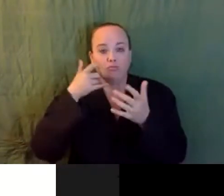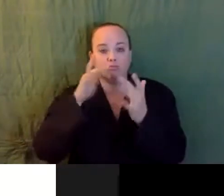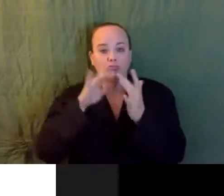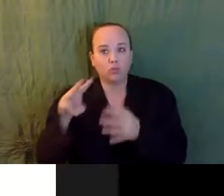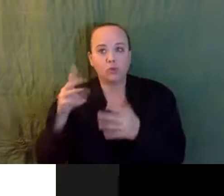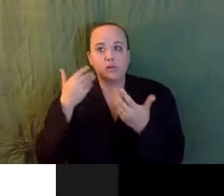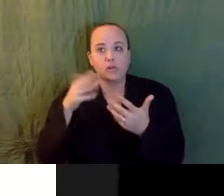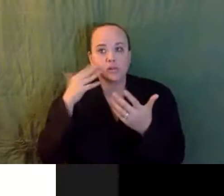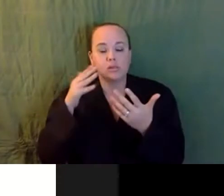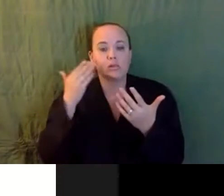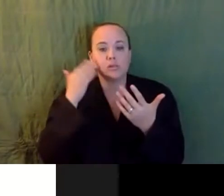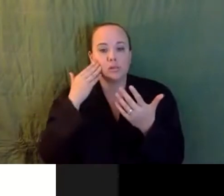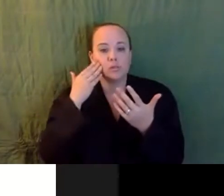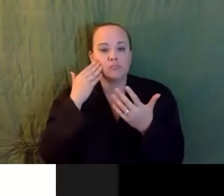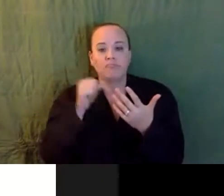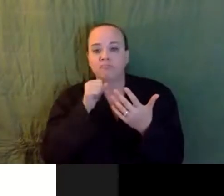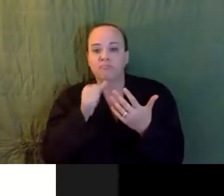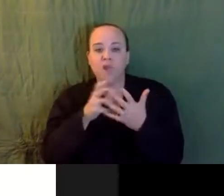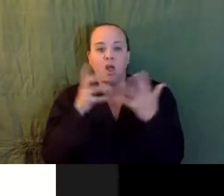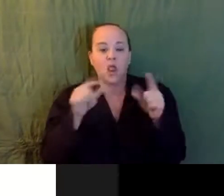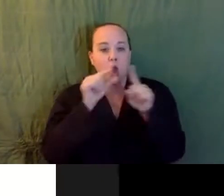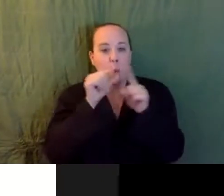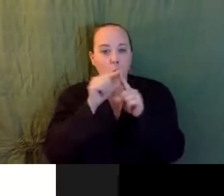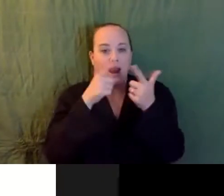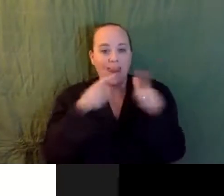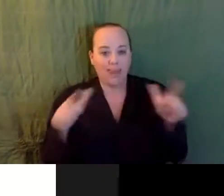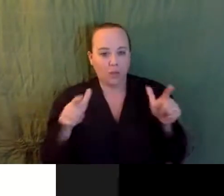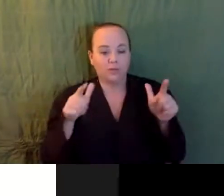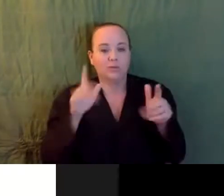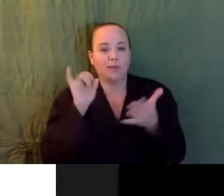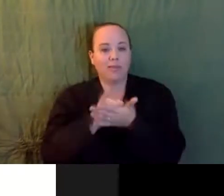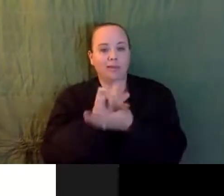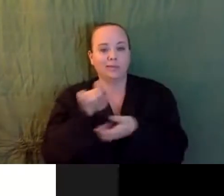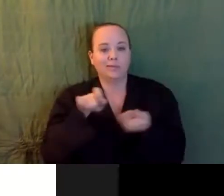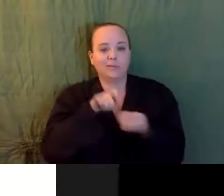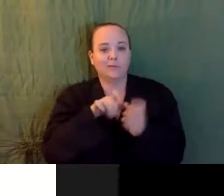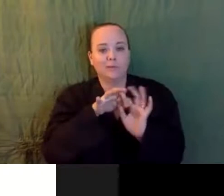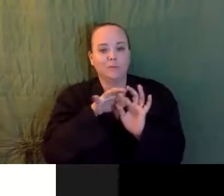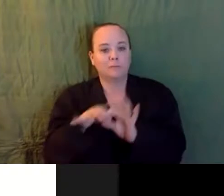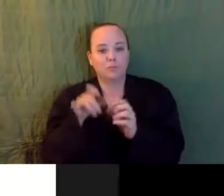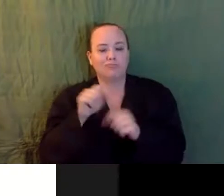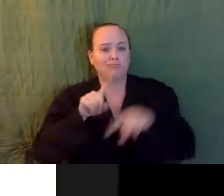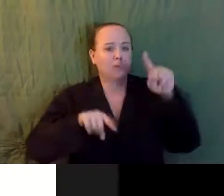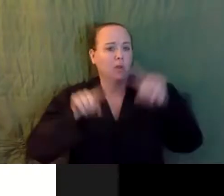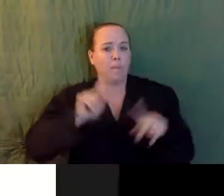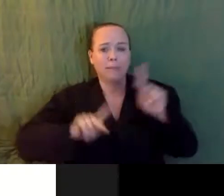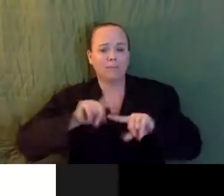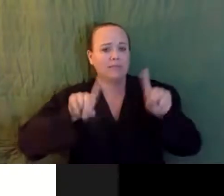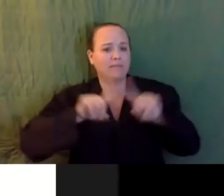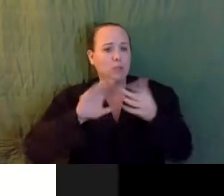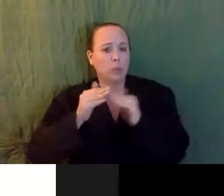there's not a lot of wording and language, and that pertains to a lot of folks in different communities in the